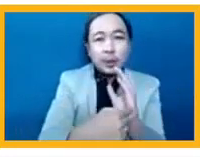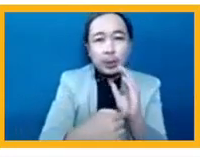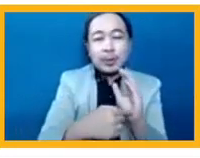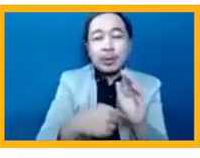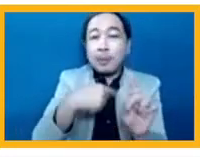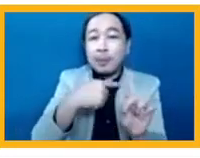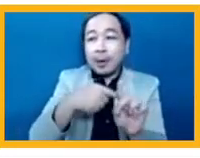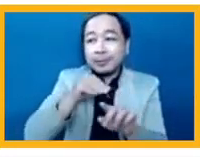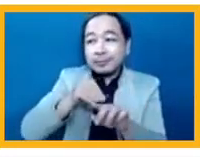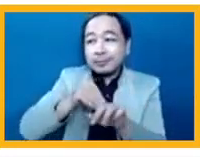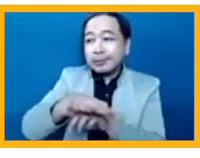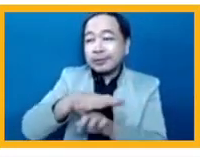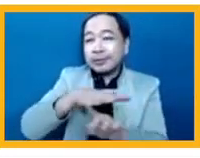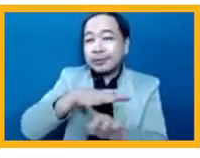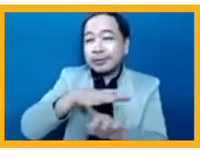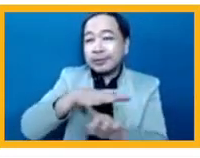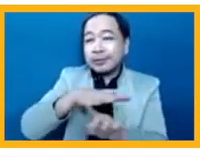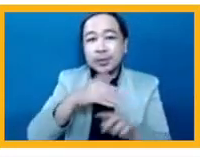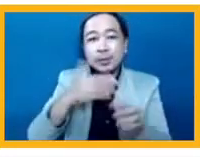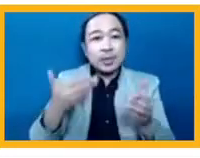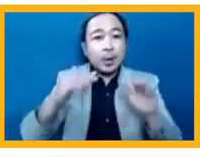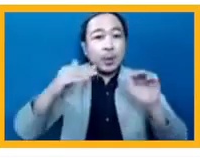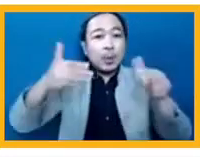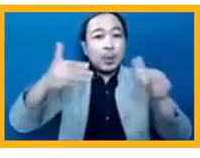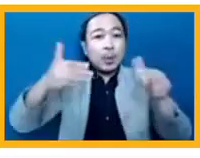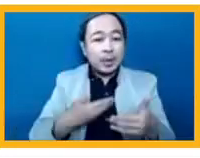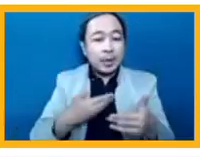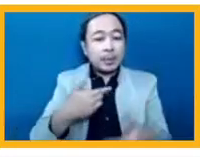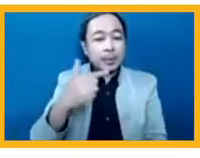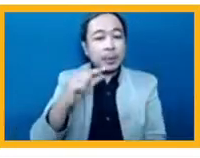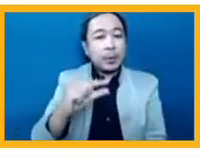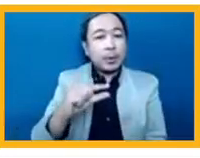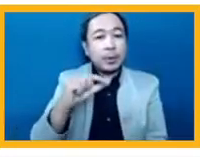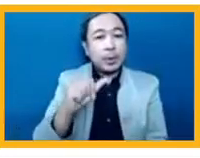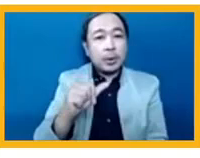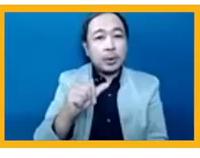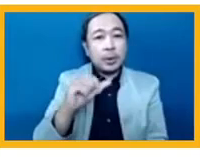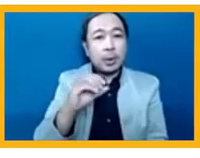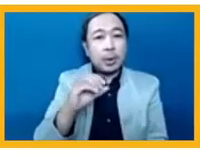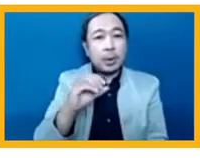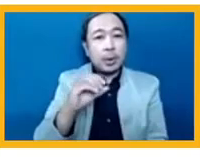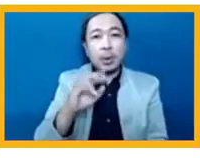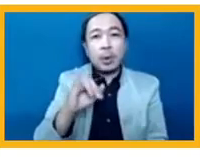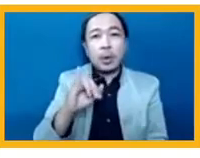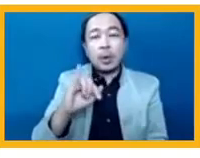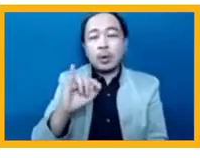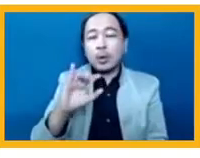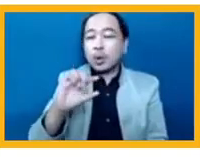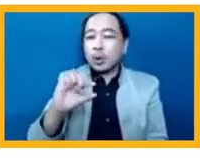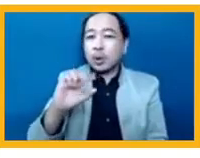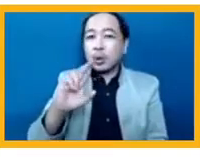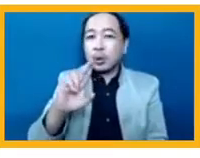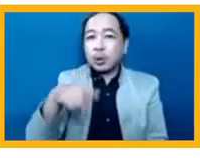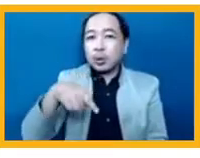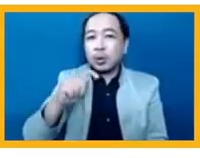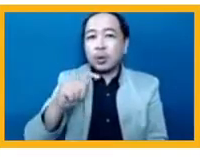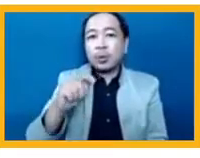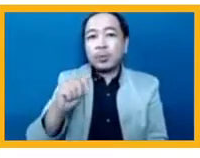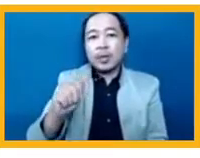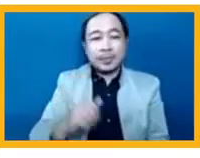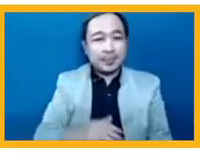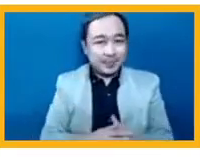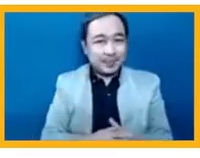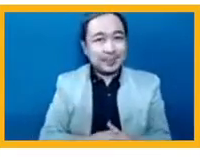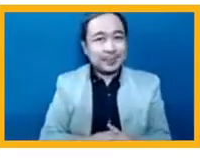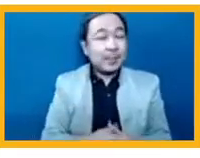So please welcome Ms. Gouri Gupta. Gouri, the floor is yours. Thank you. Thank you, Jost. Hello,